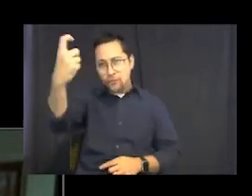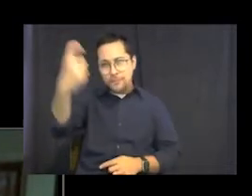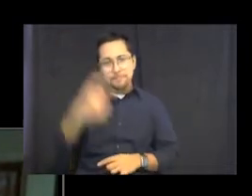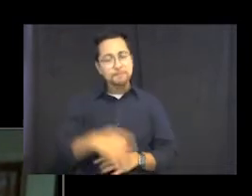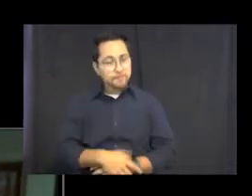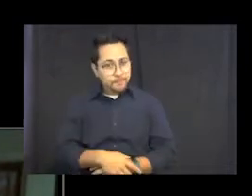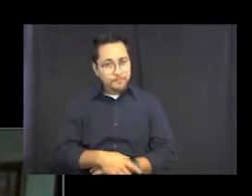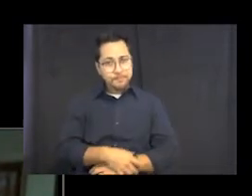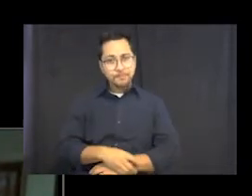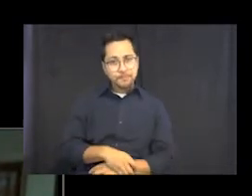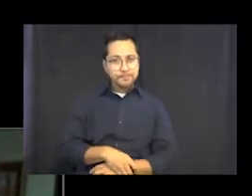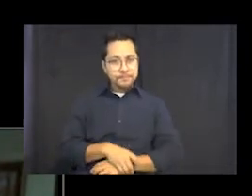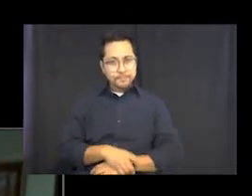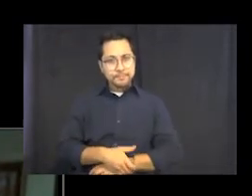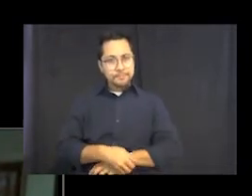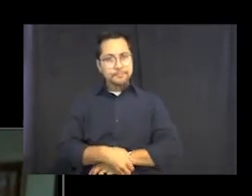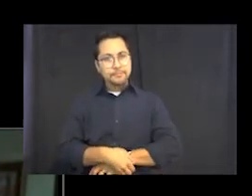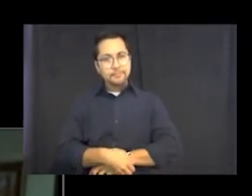The